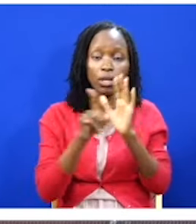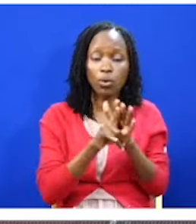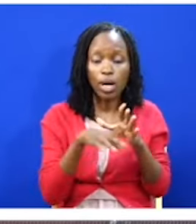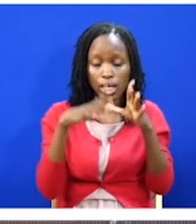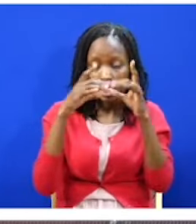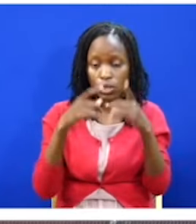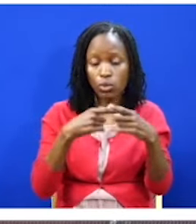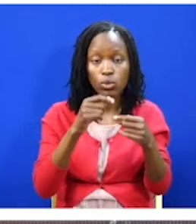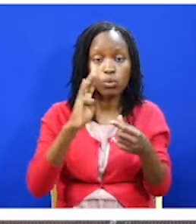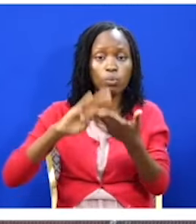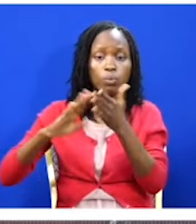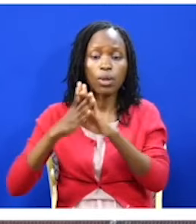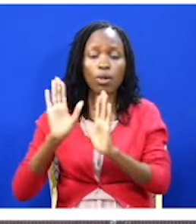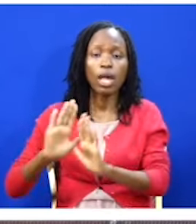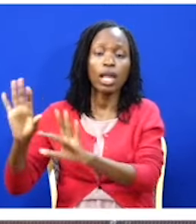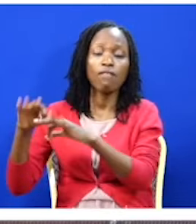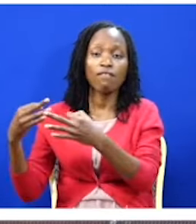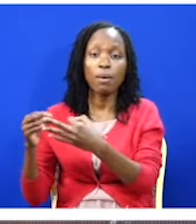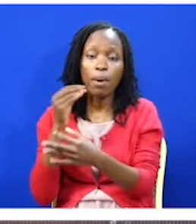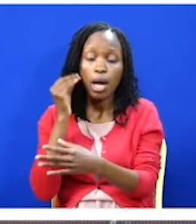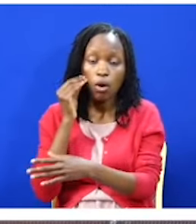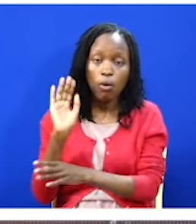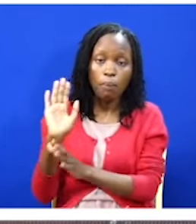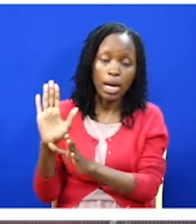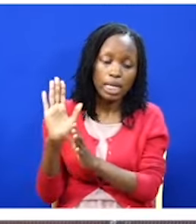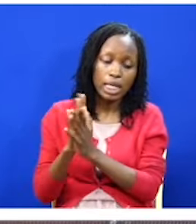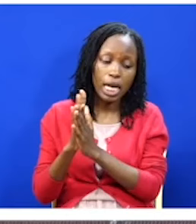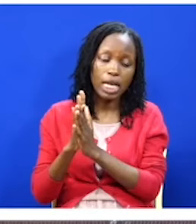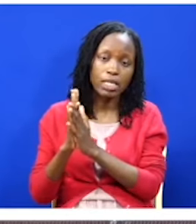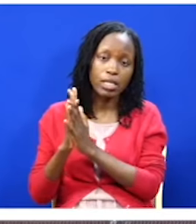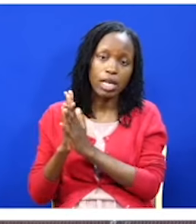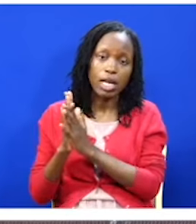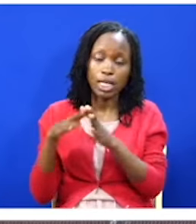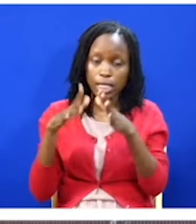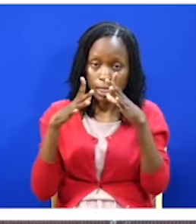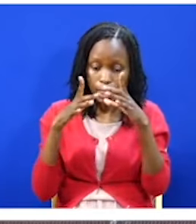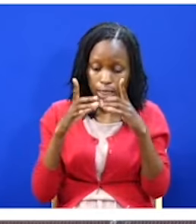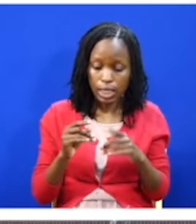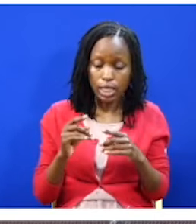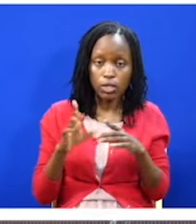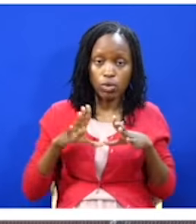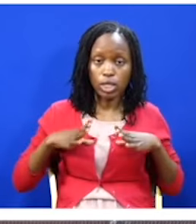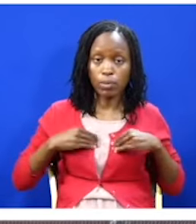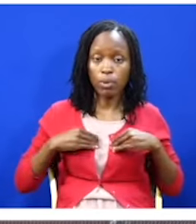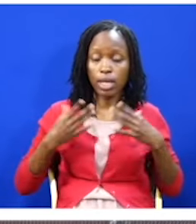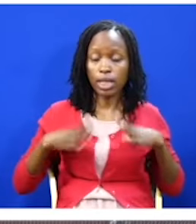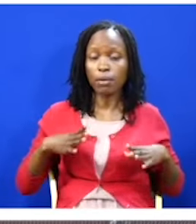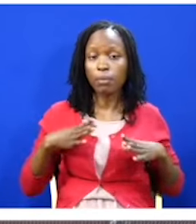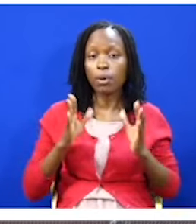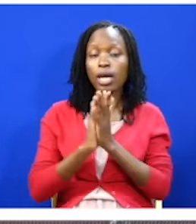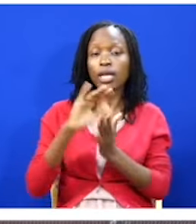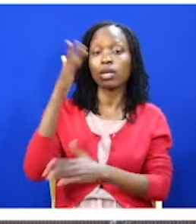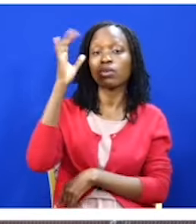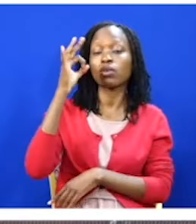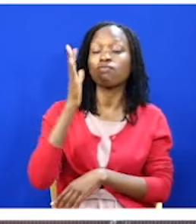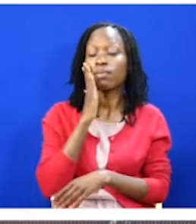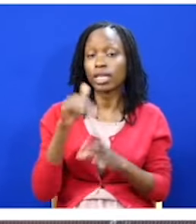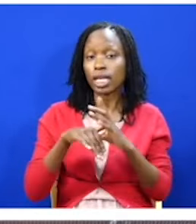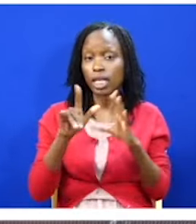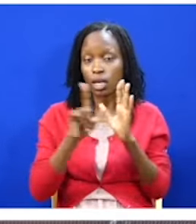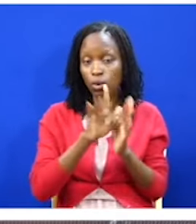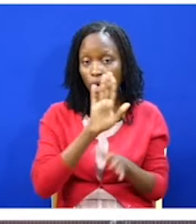her. She left her family and her homeland and accepted the people and the God of Naomi. And